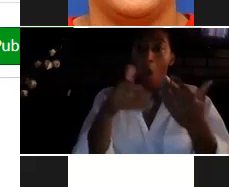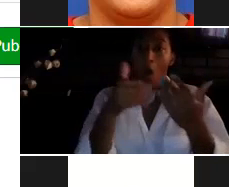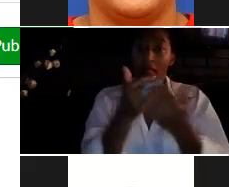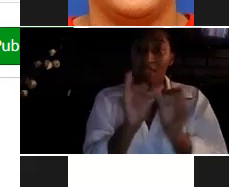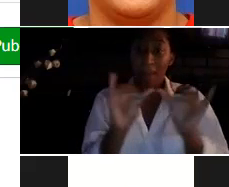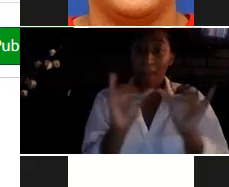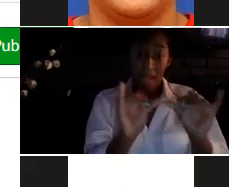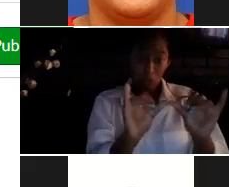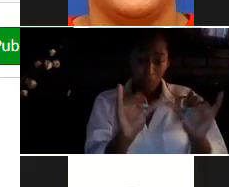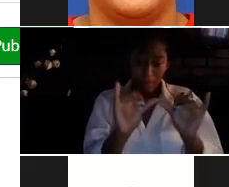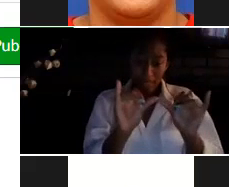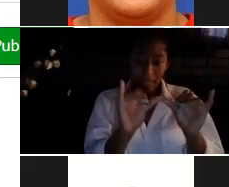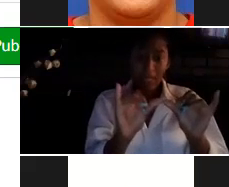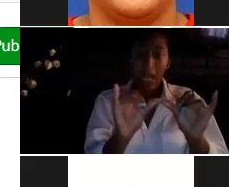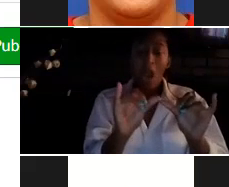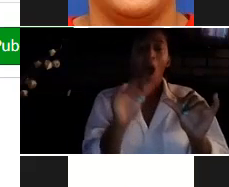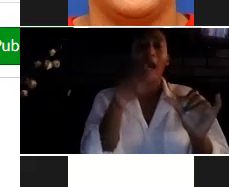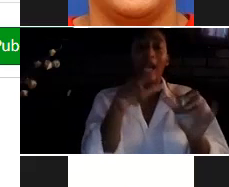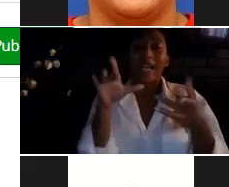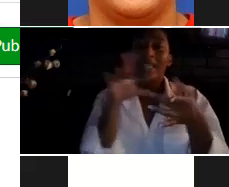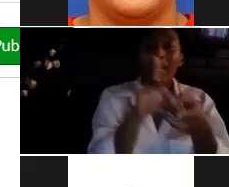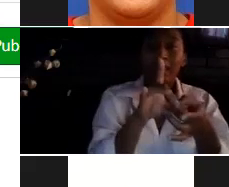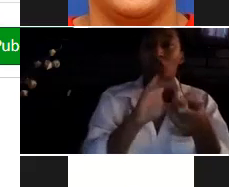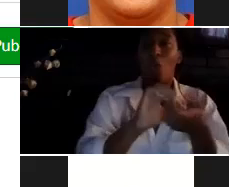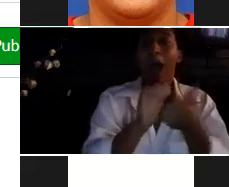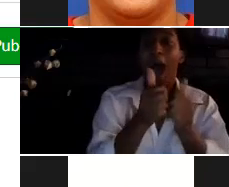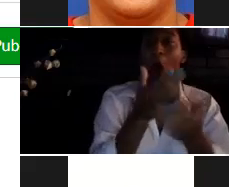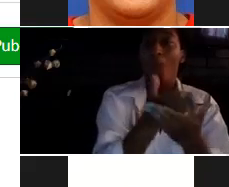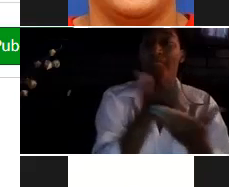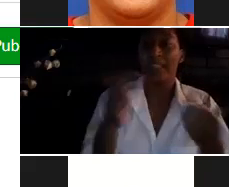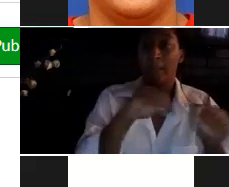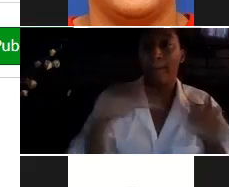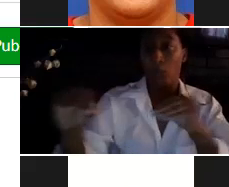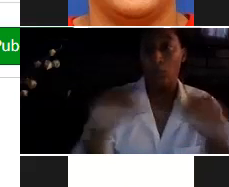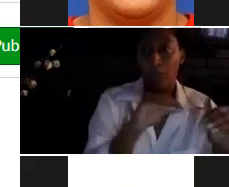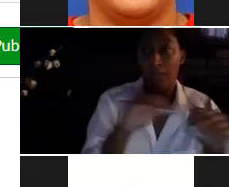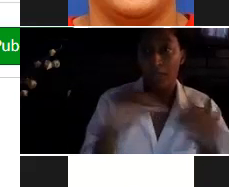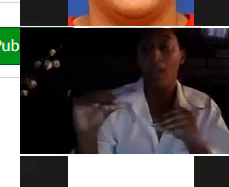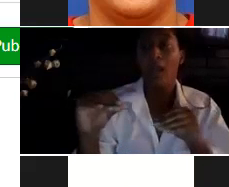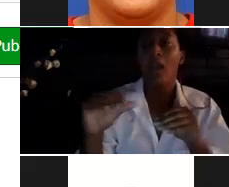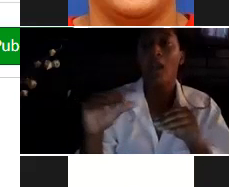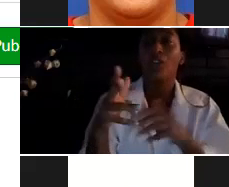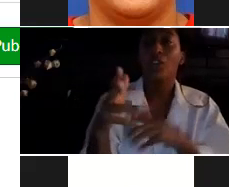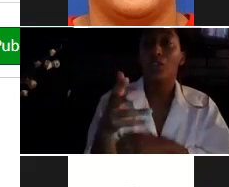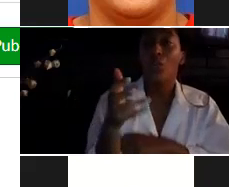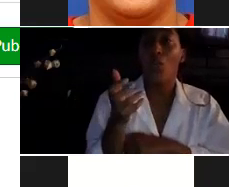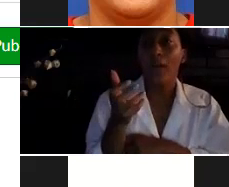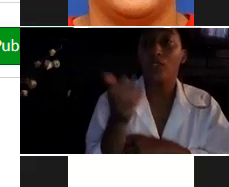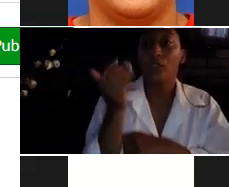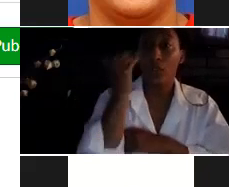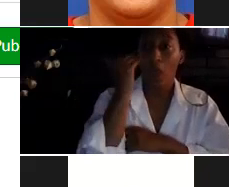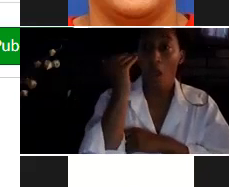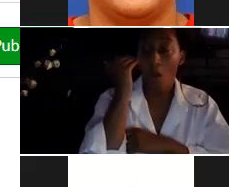object? So you see the objectives for this topic area. So we're going to be talking about what kinds of things are